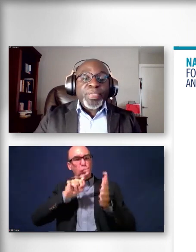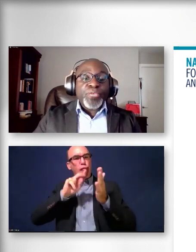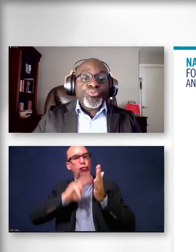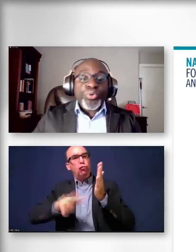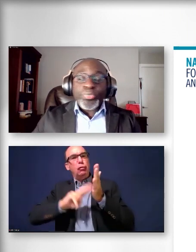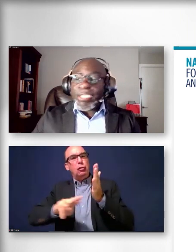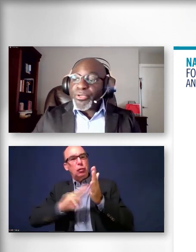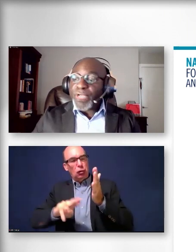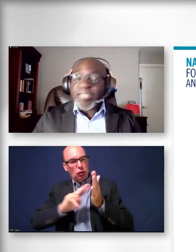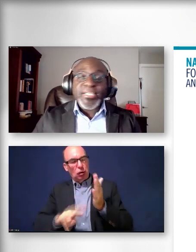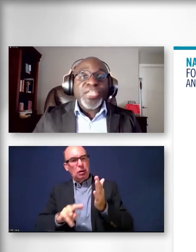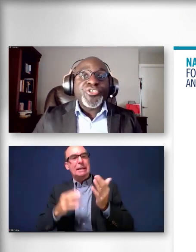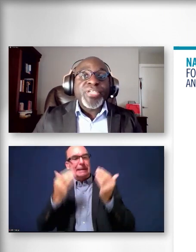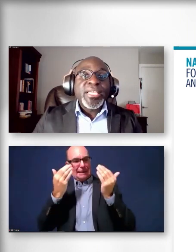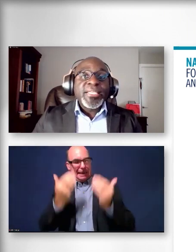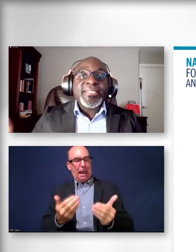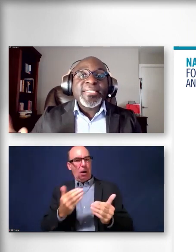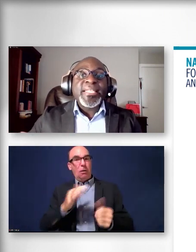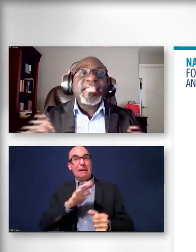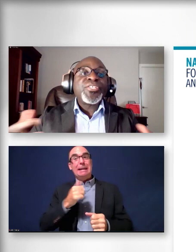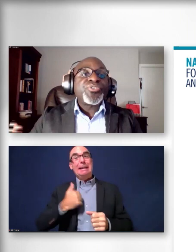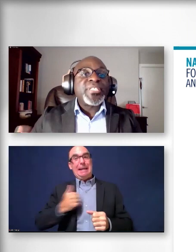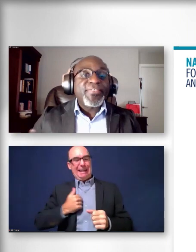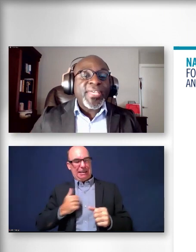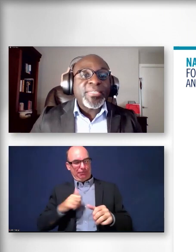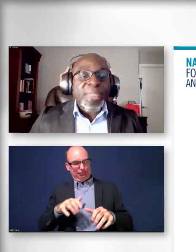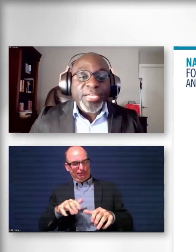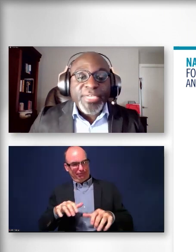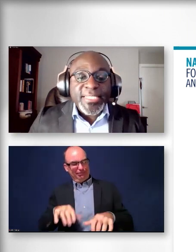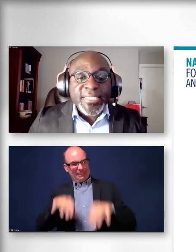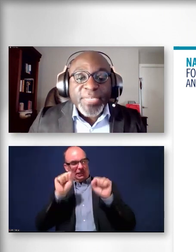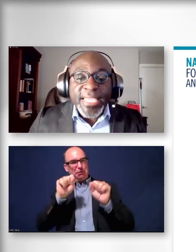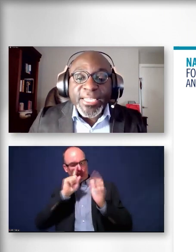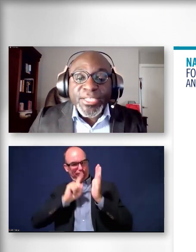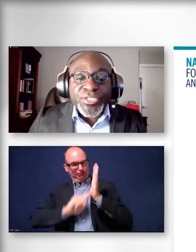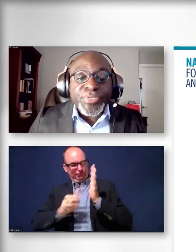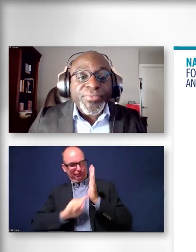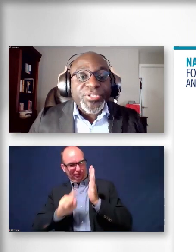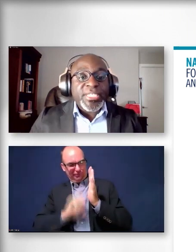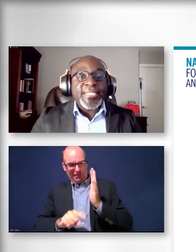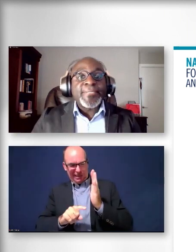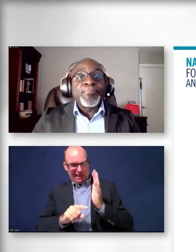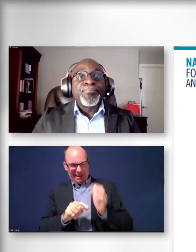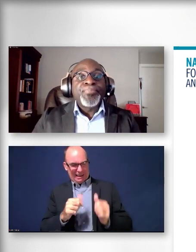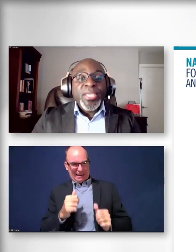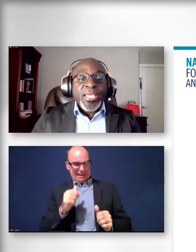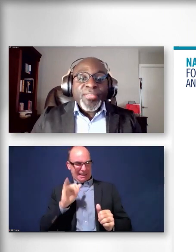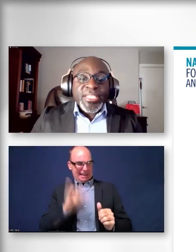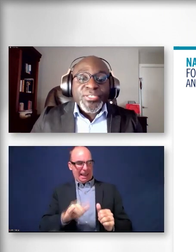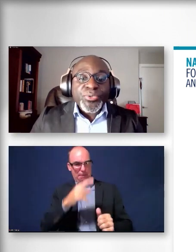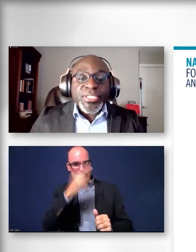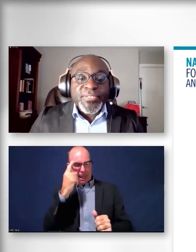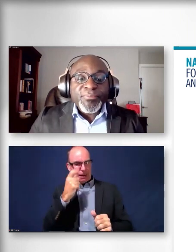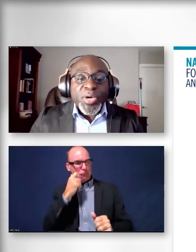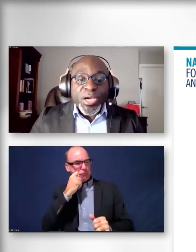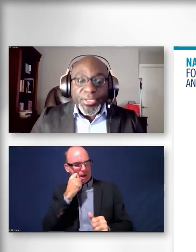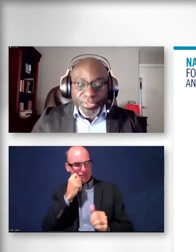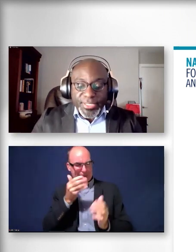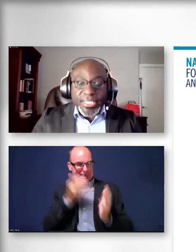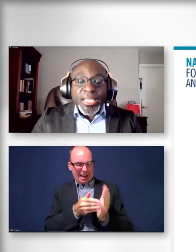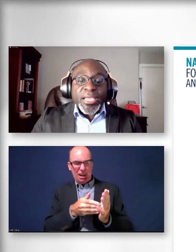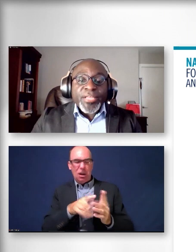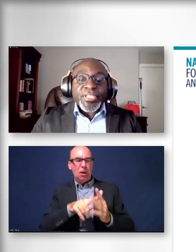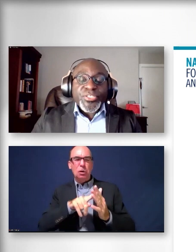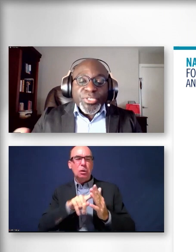that are being rolled out across the country to study histories of anti-Black racism in Canada's universities. And these sorts of